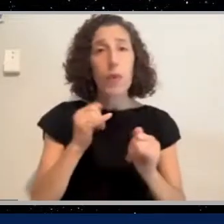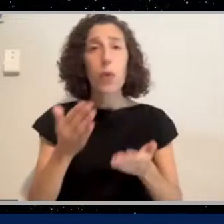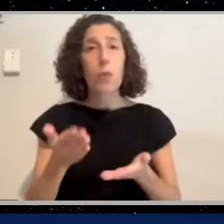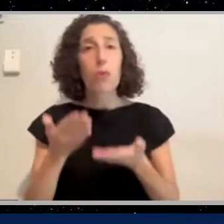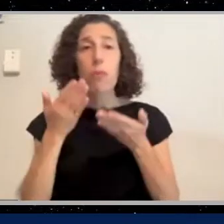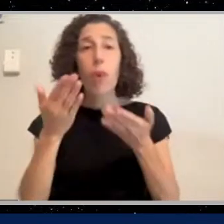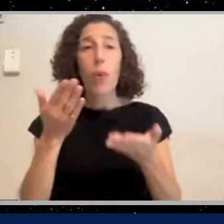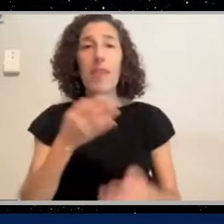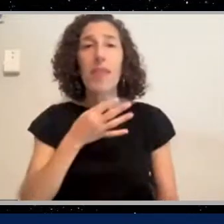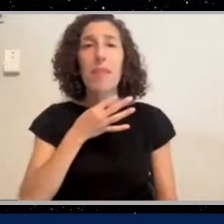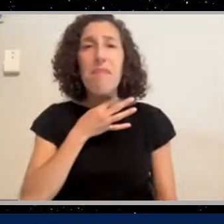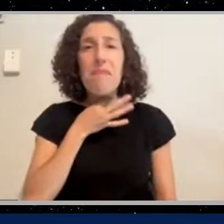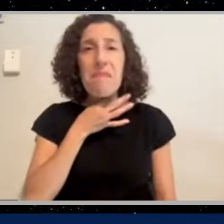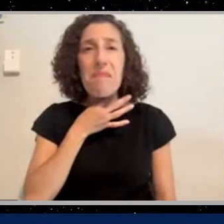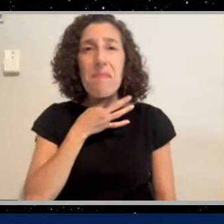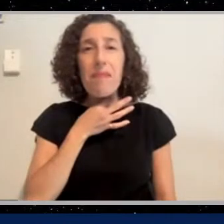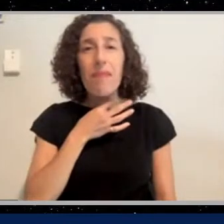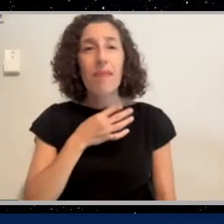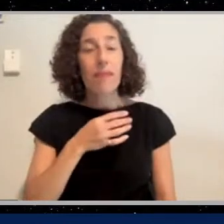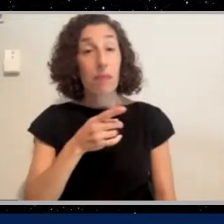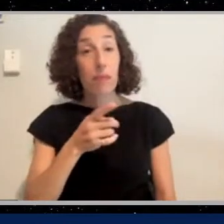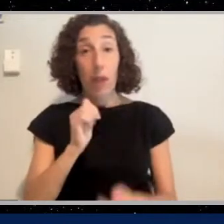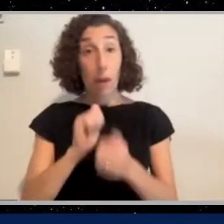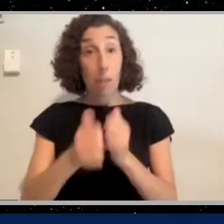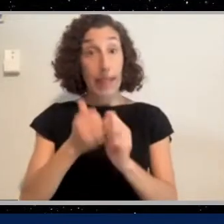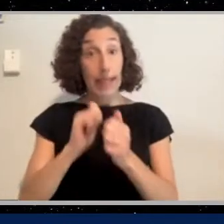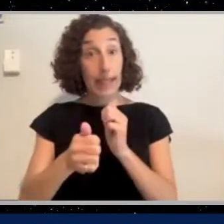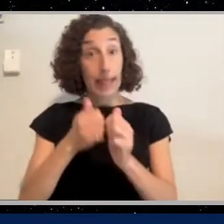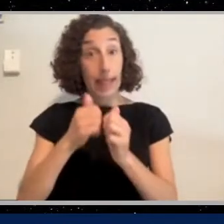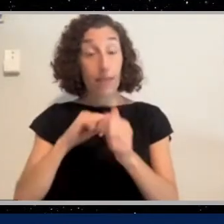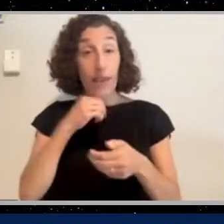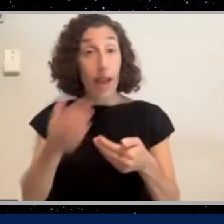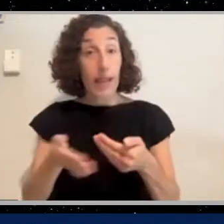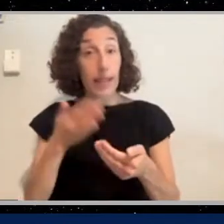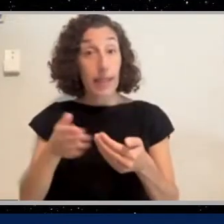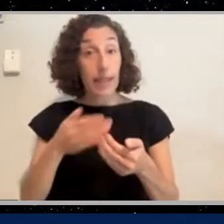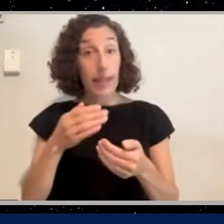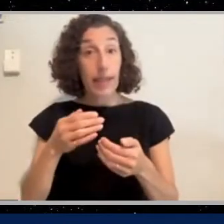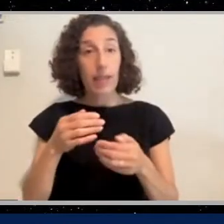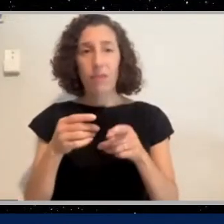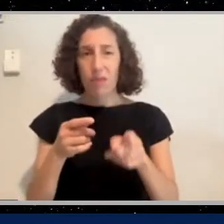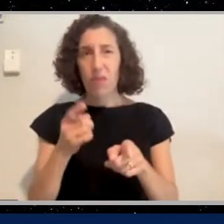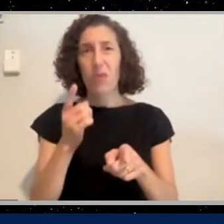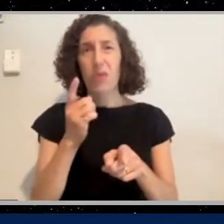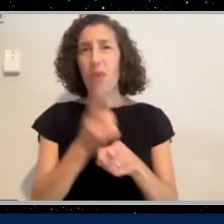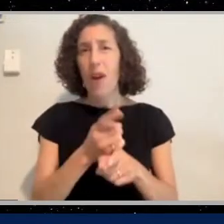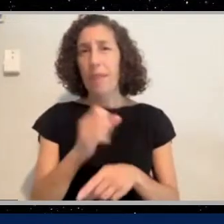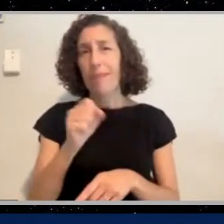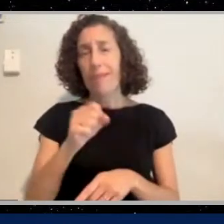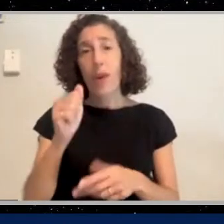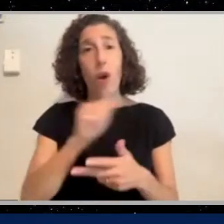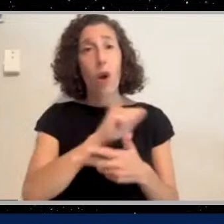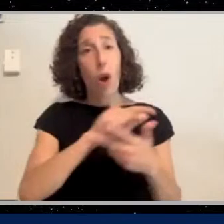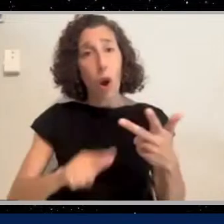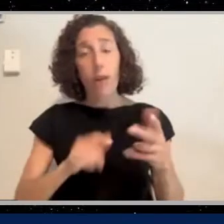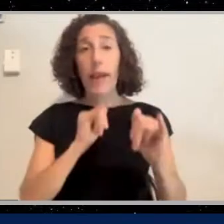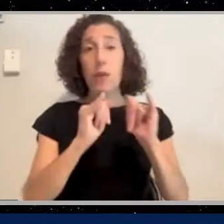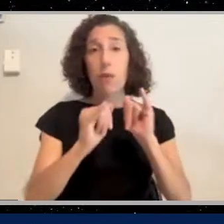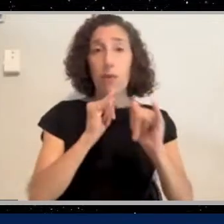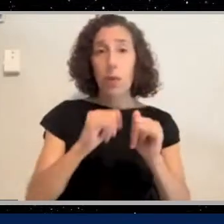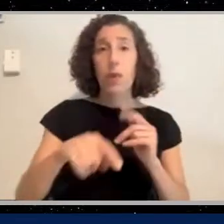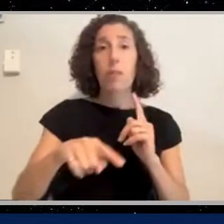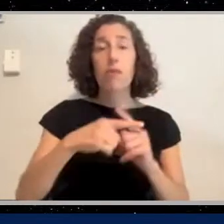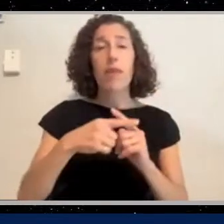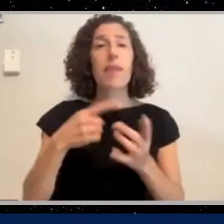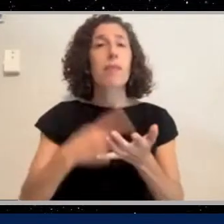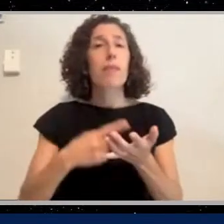it competitive? Yeah, actually, I would say, sorry, it's probably all of the above. There was an